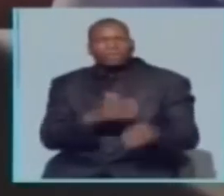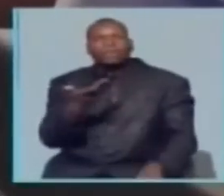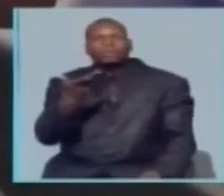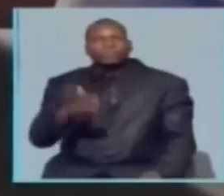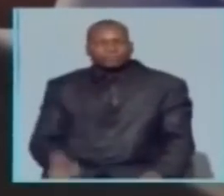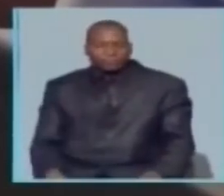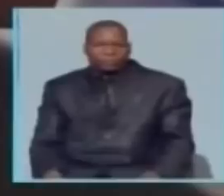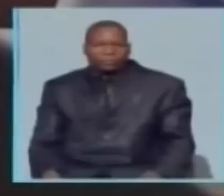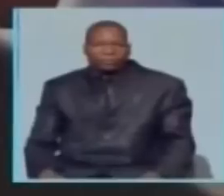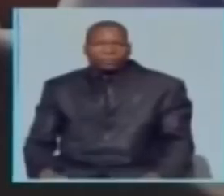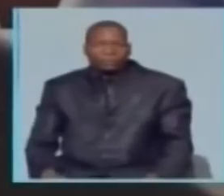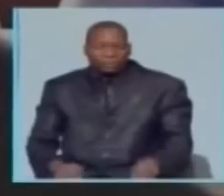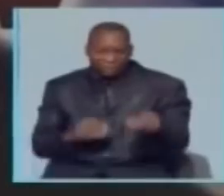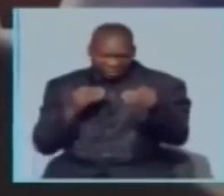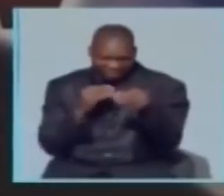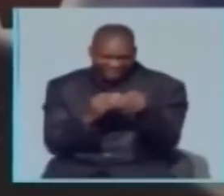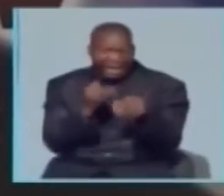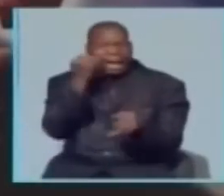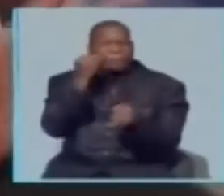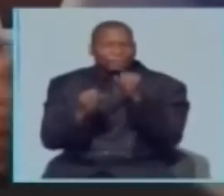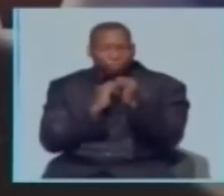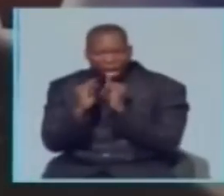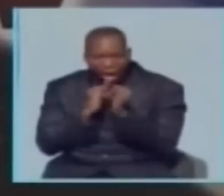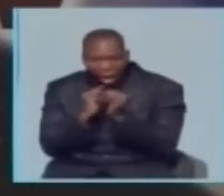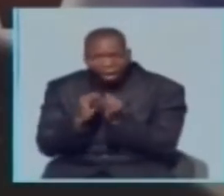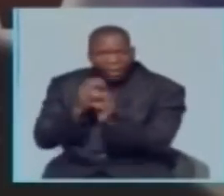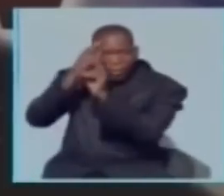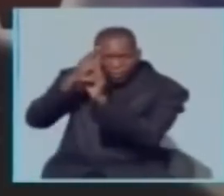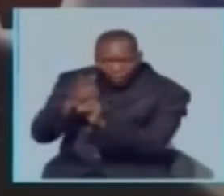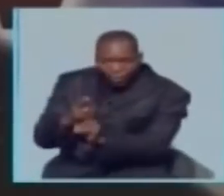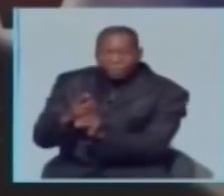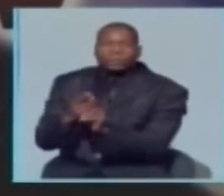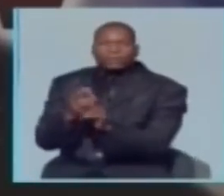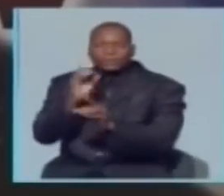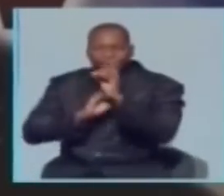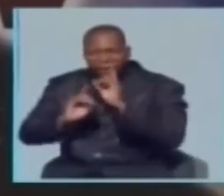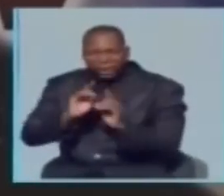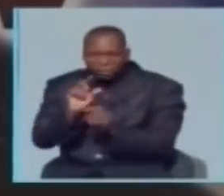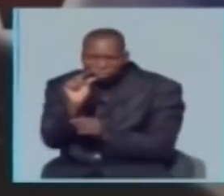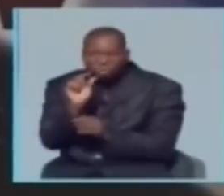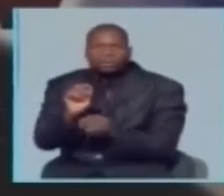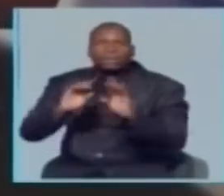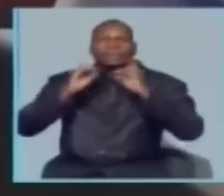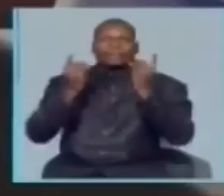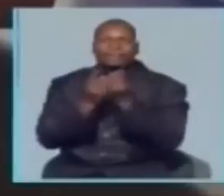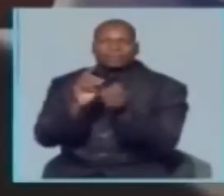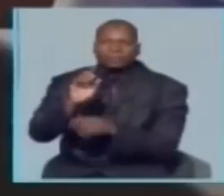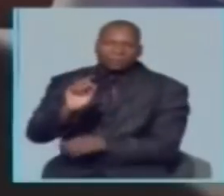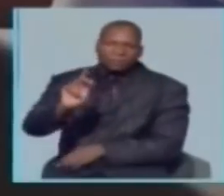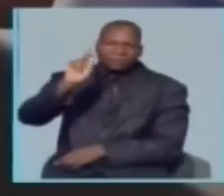me take you, as we come to the close of this interview, let's talk a bit briefly about the Kiba Dam. There